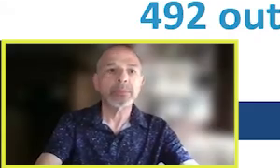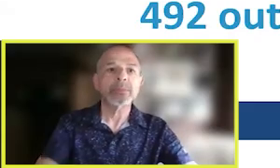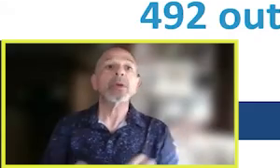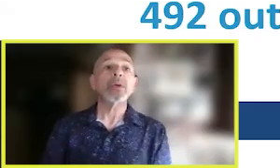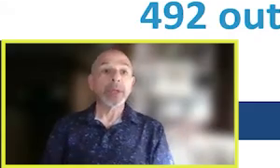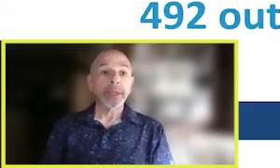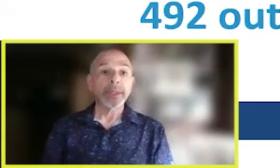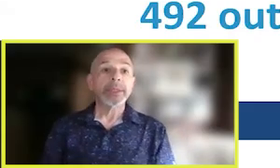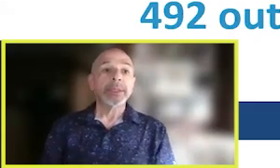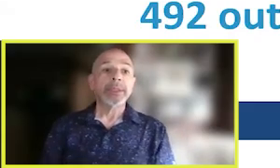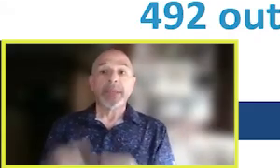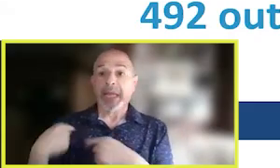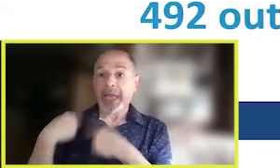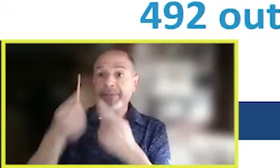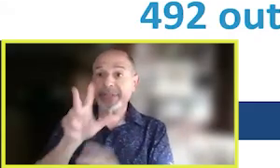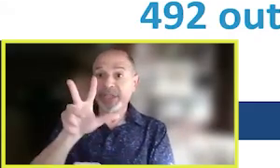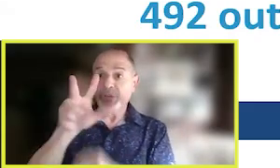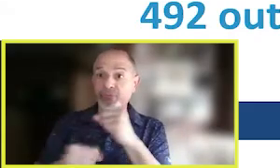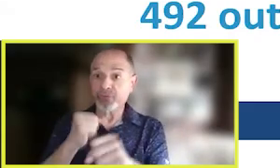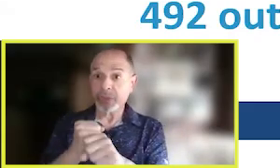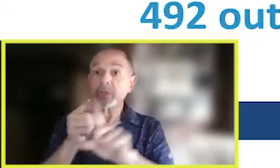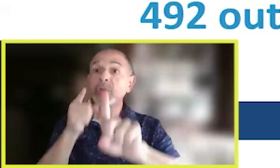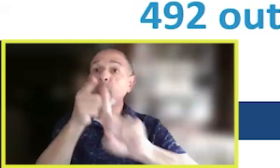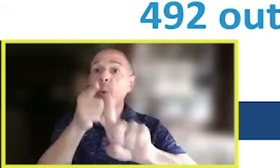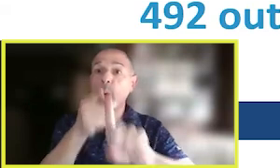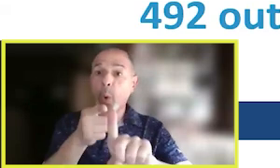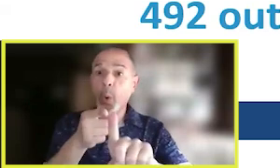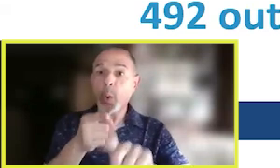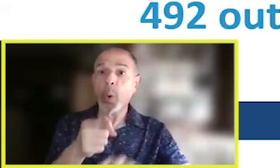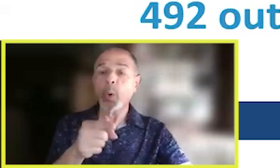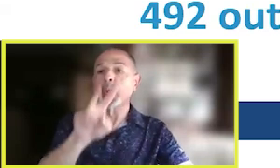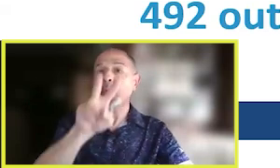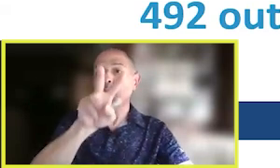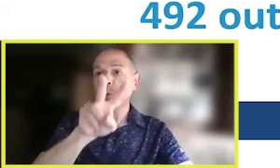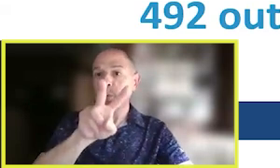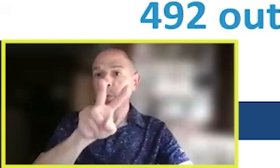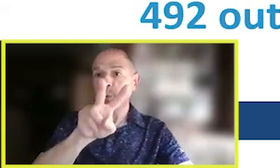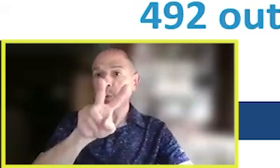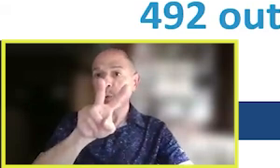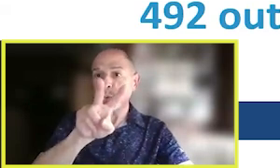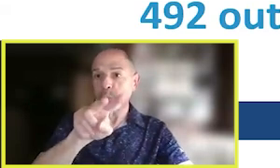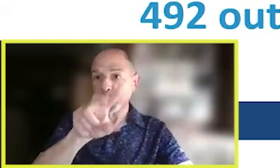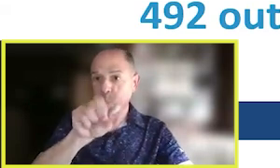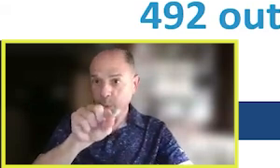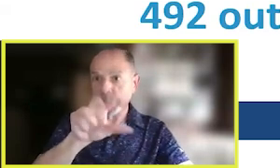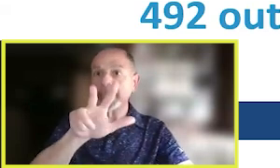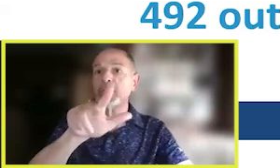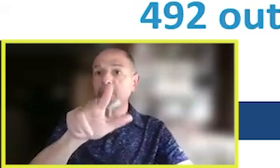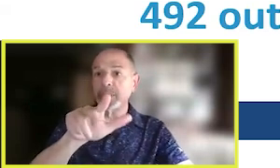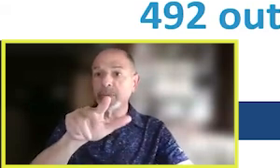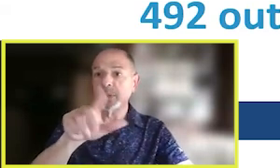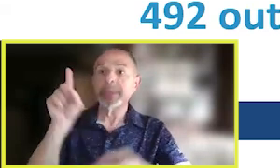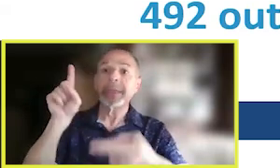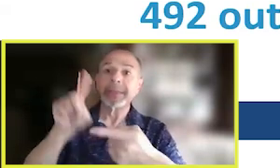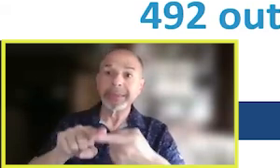the past 3 years, so from July of 2023 till the end of this month, which